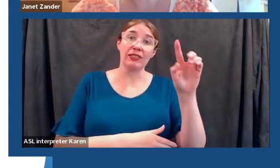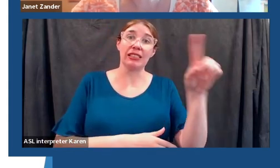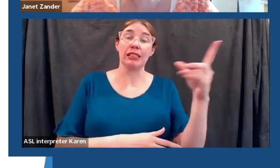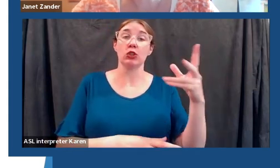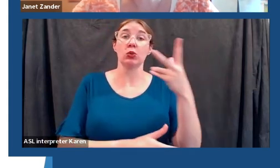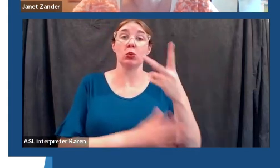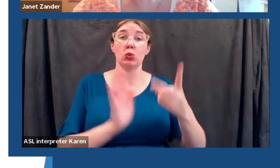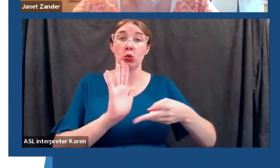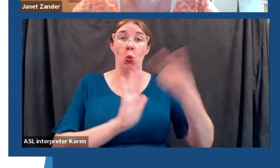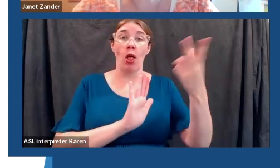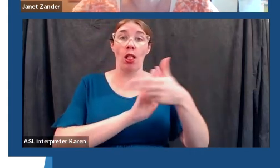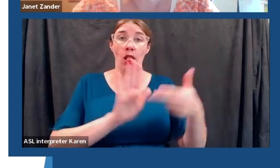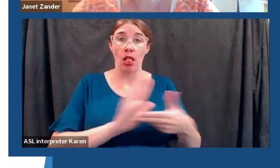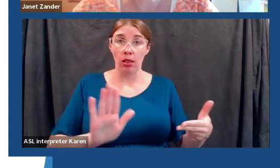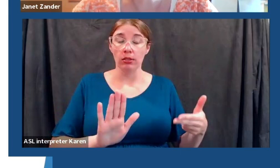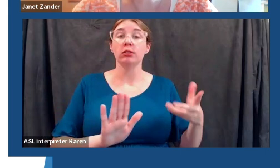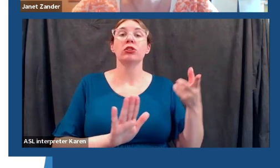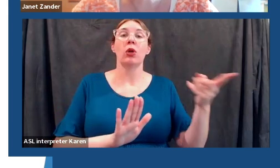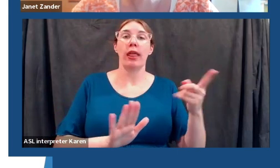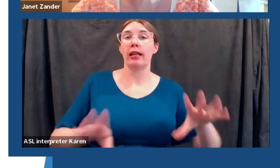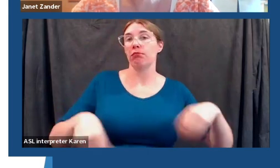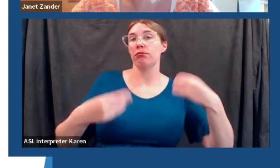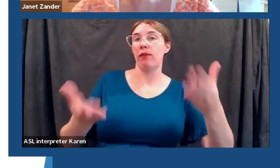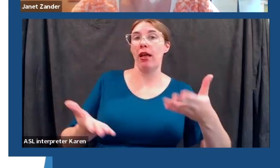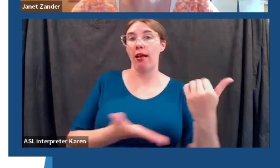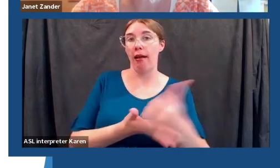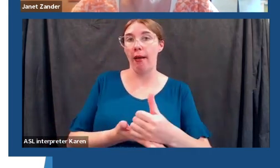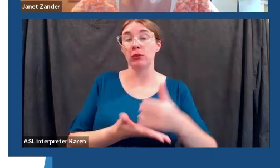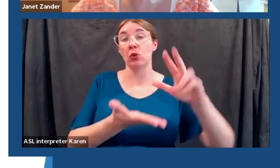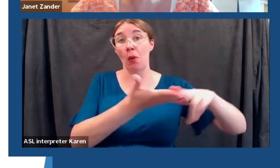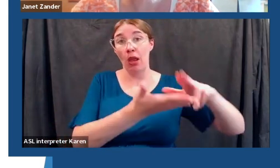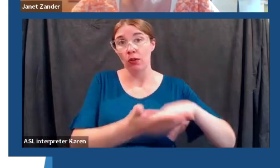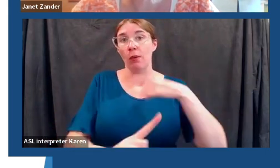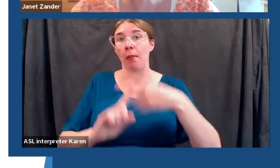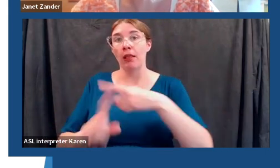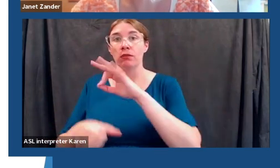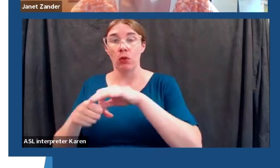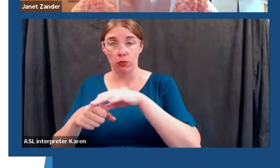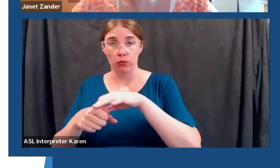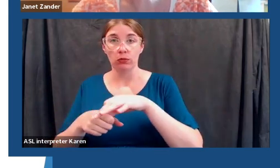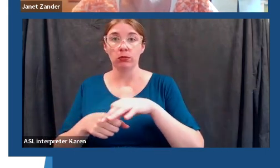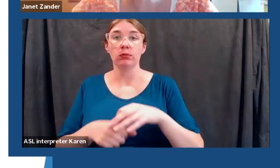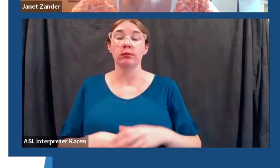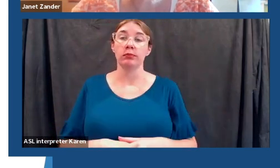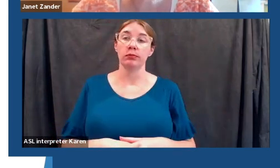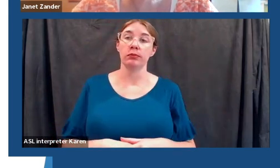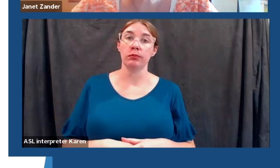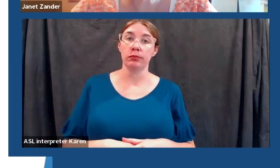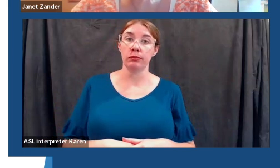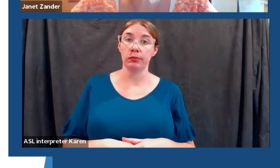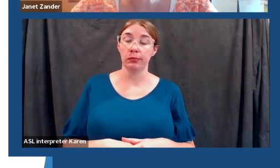to make sure that that option is more readily accessible in a particular municipality. The window